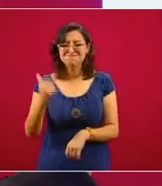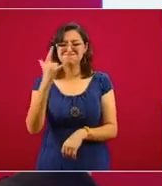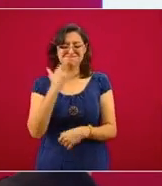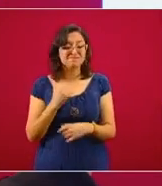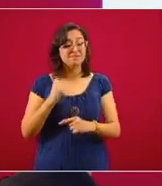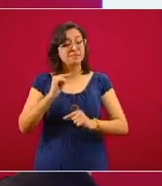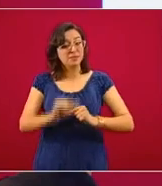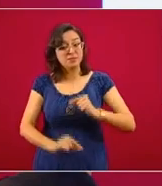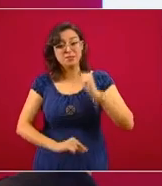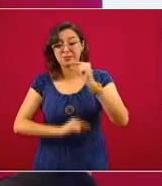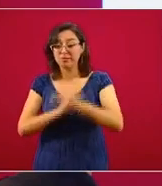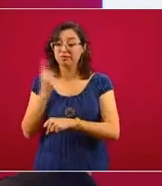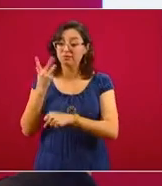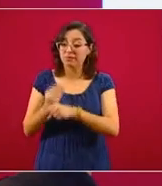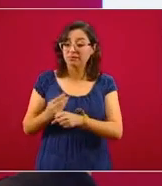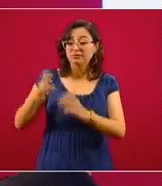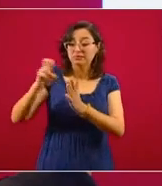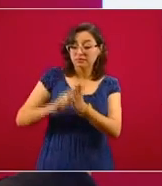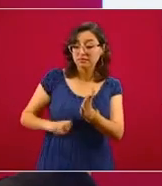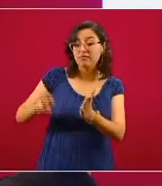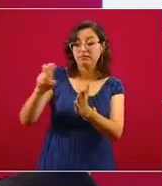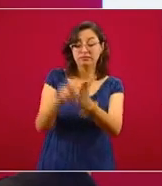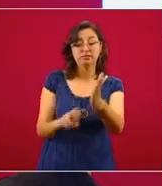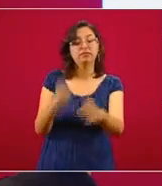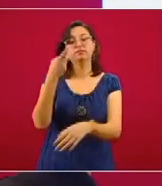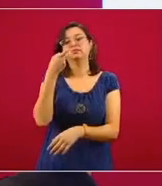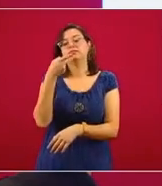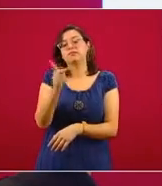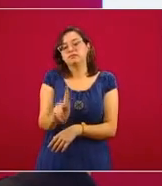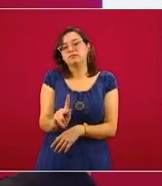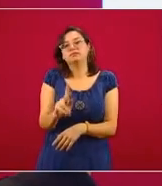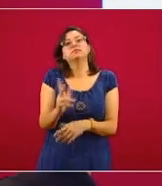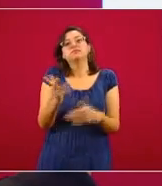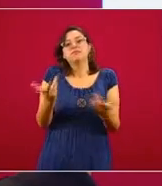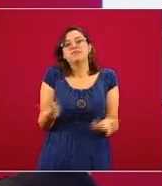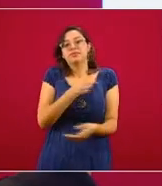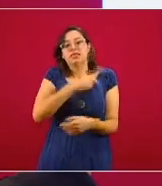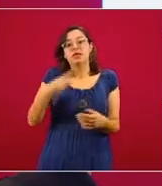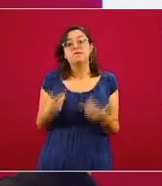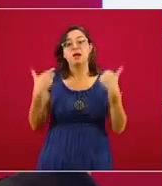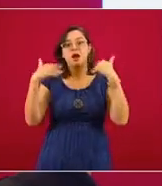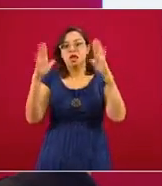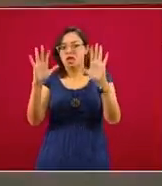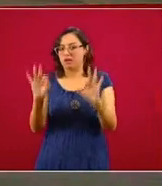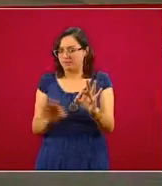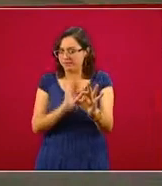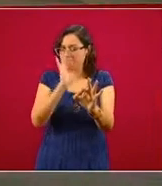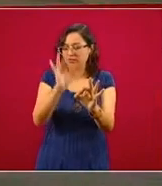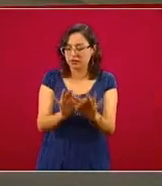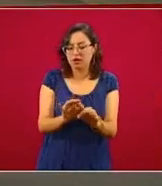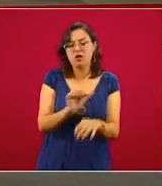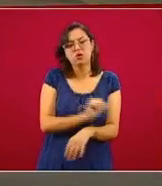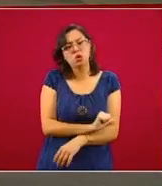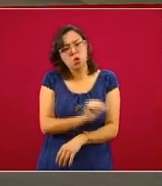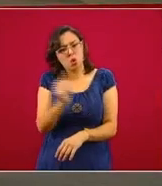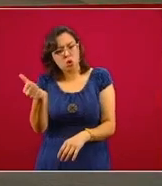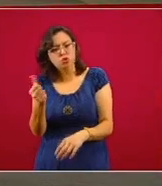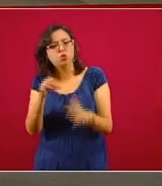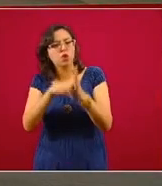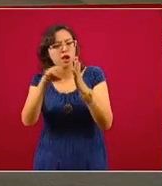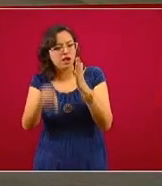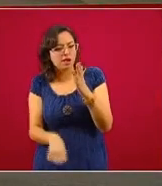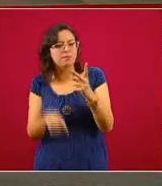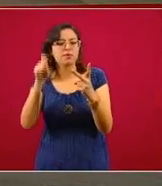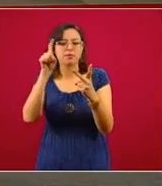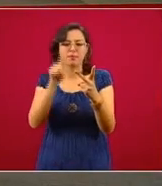We're going to have to be perfectioning all of these movements, but this is the scenario that we want to work under. Let's go to the second one.